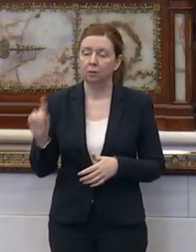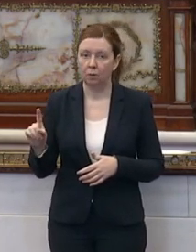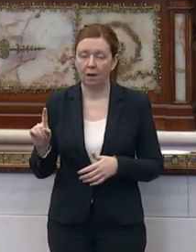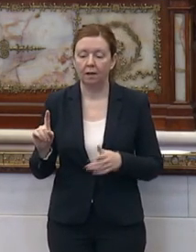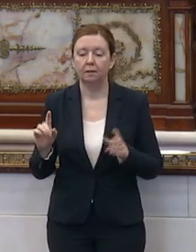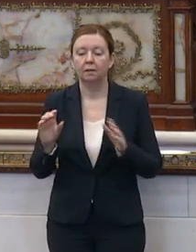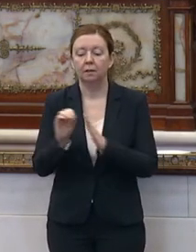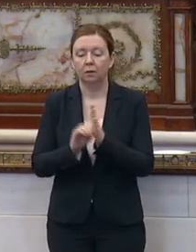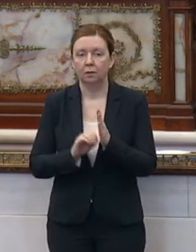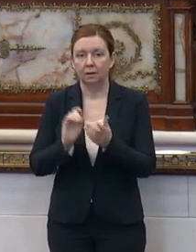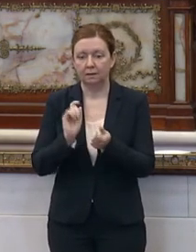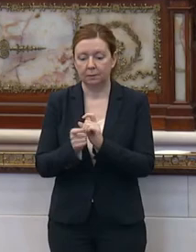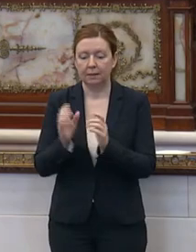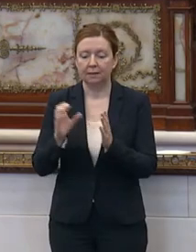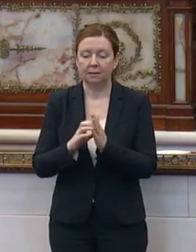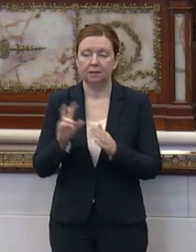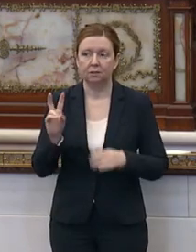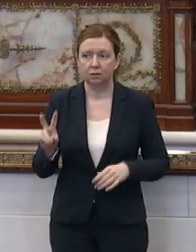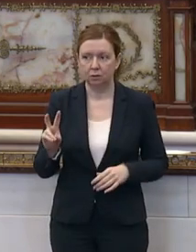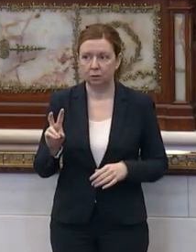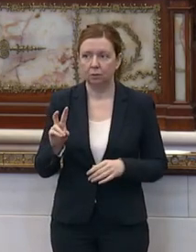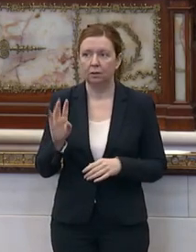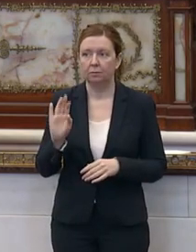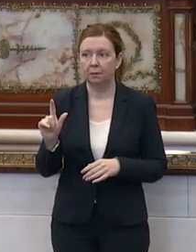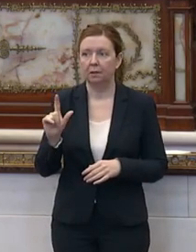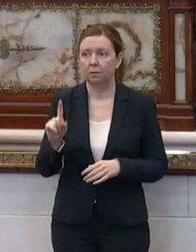221080801, entitled an ordinance amending section 2 of an ordinance, bill